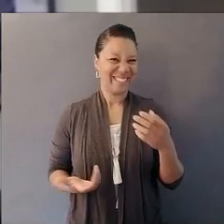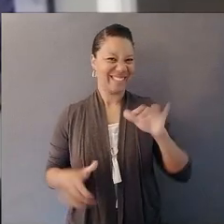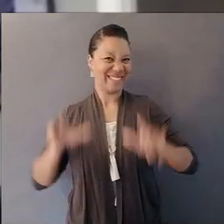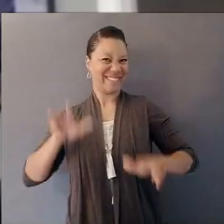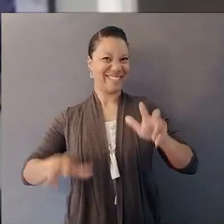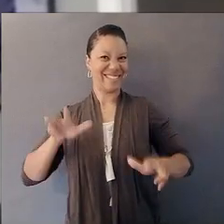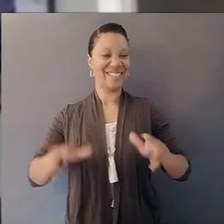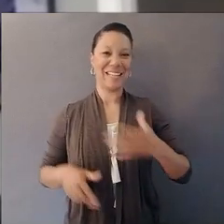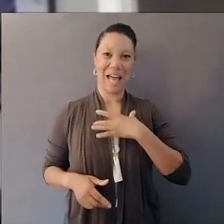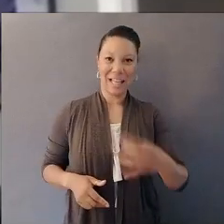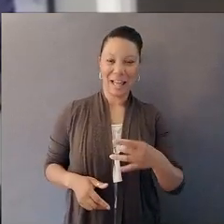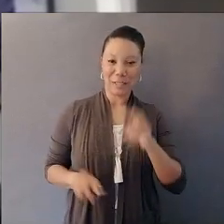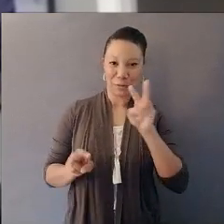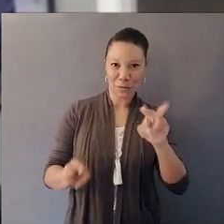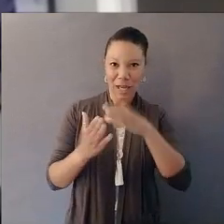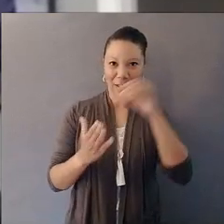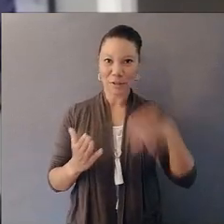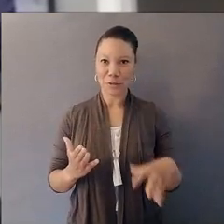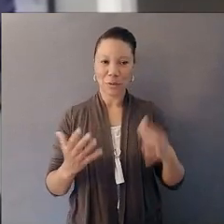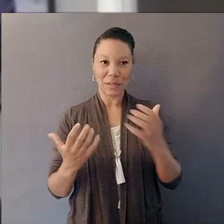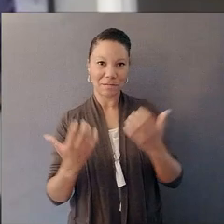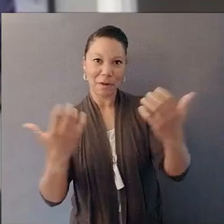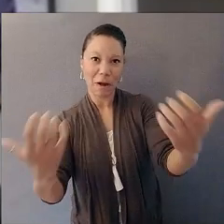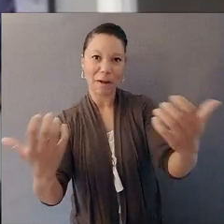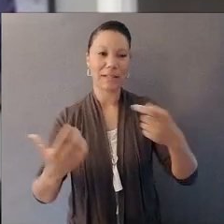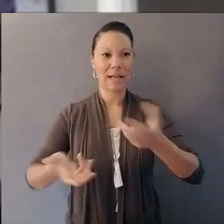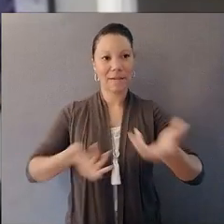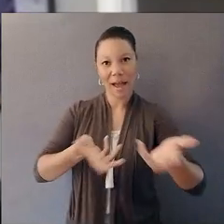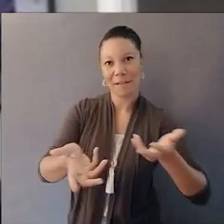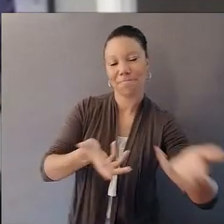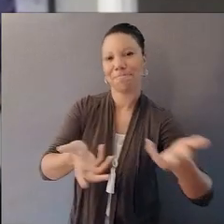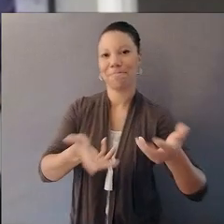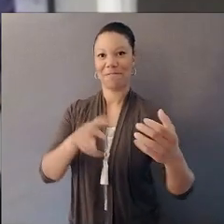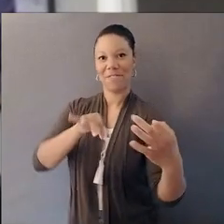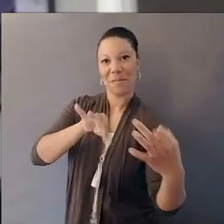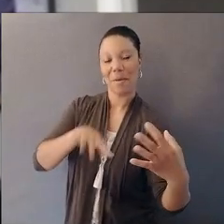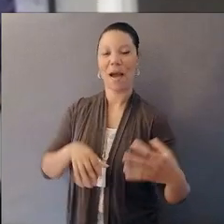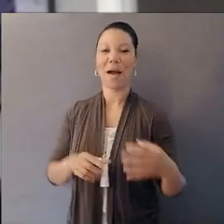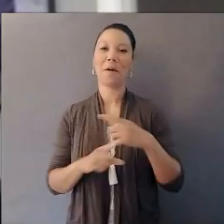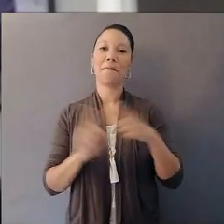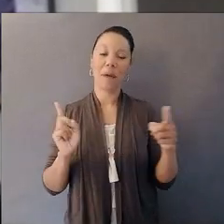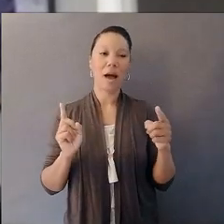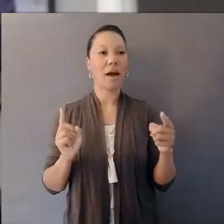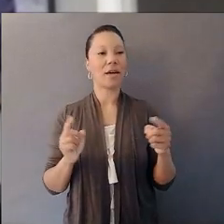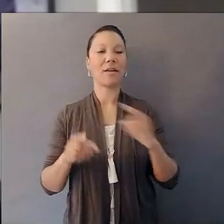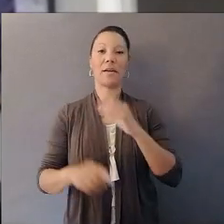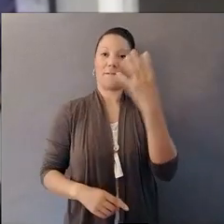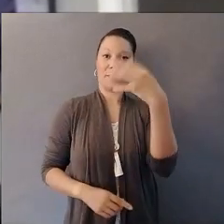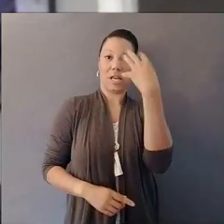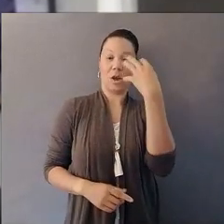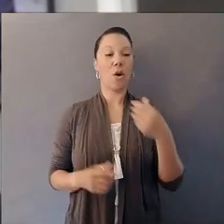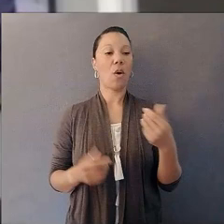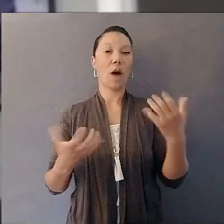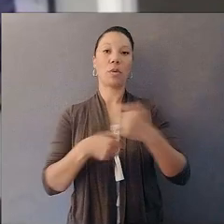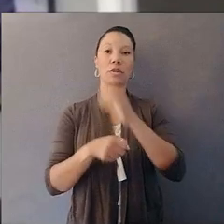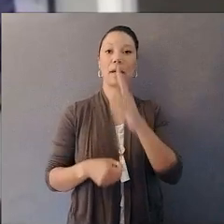respond and like feed off of what the students provide and have that natural rhythm. But I made sure that like my face was always visible. So I was always talking to my students.